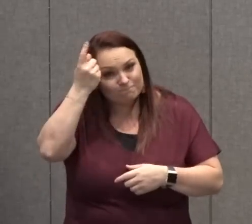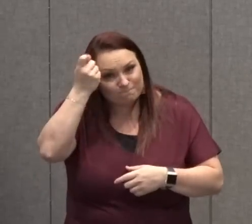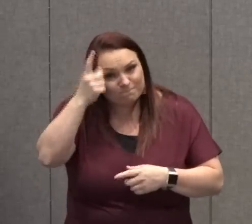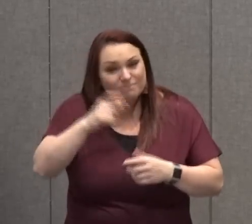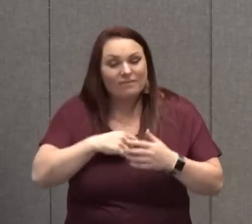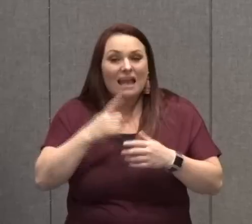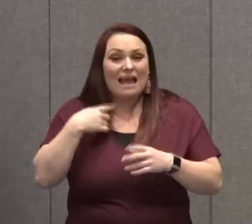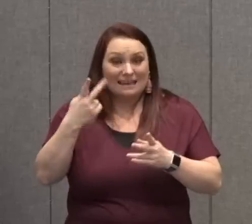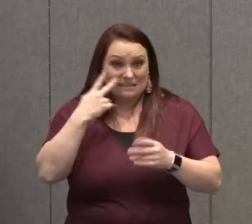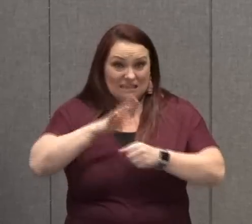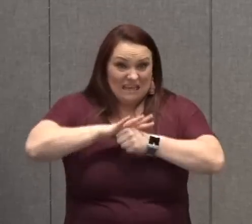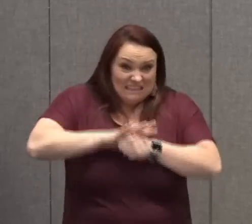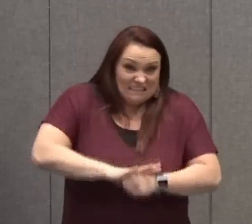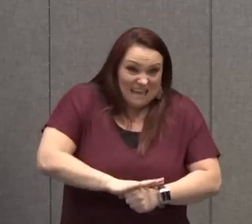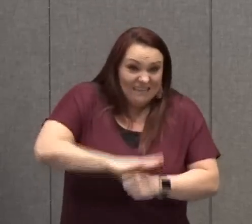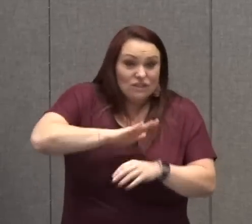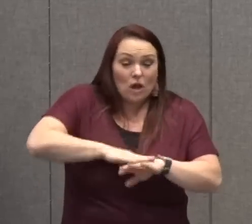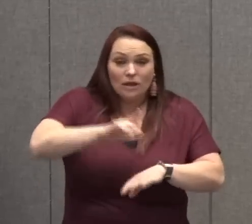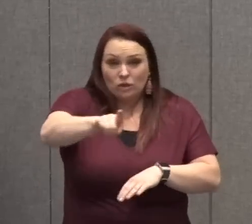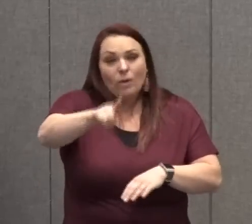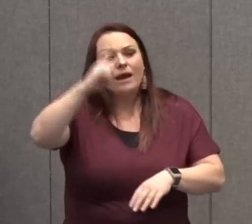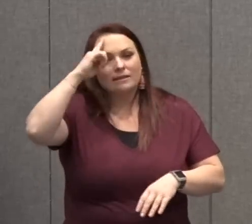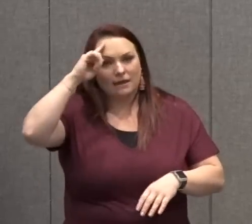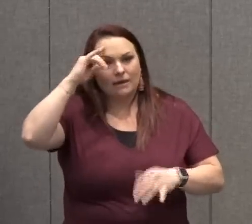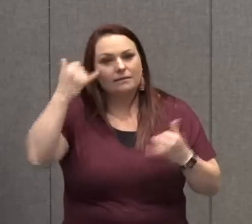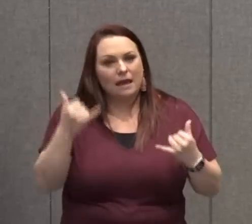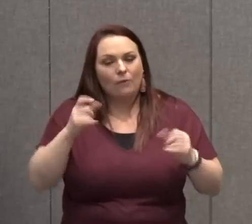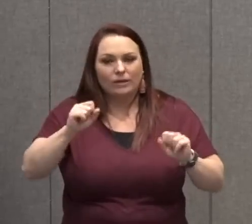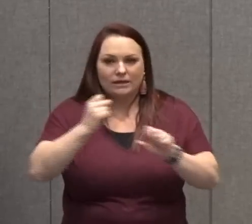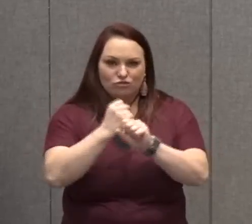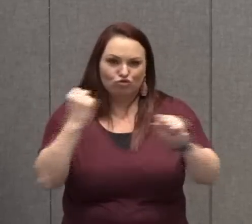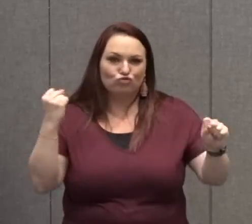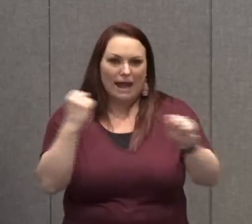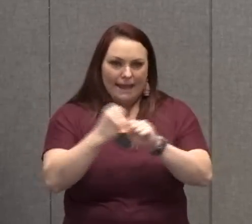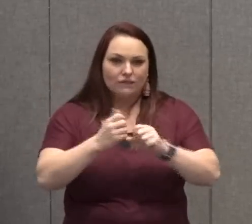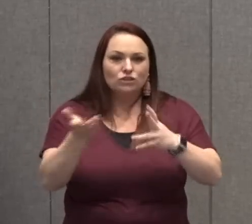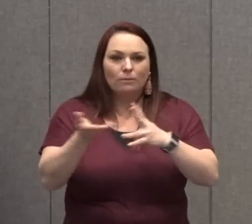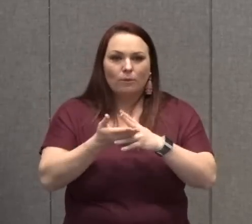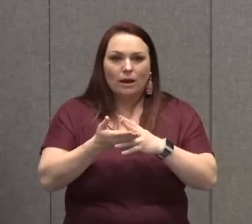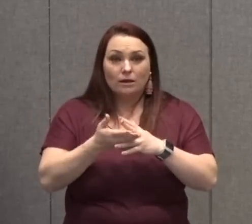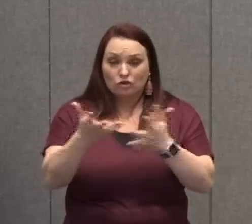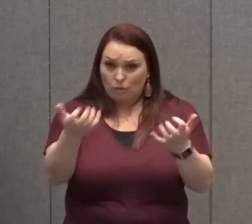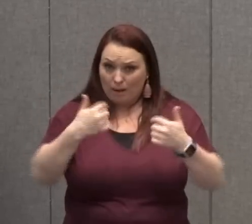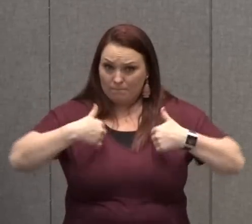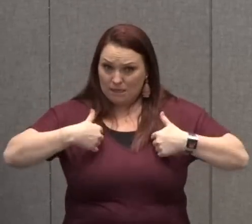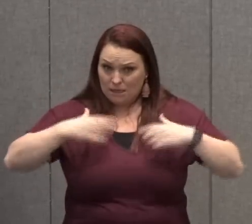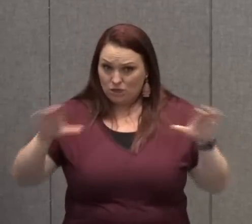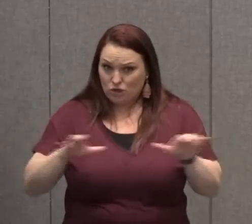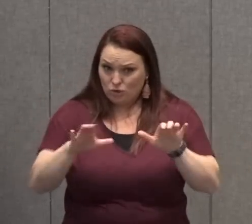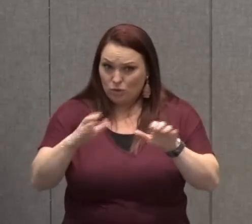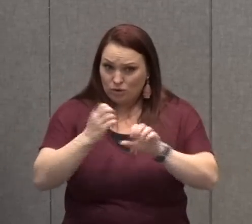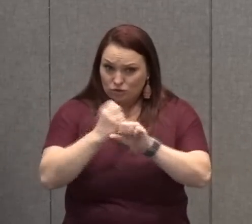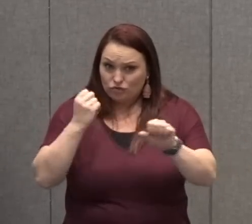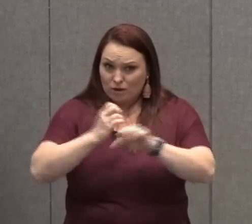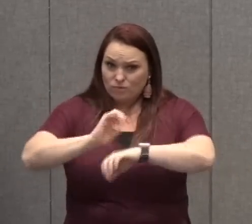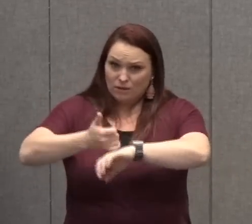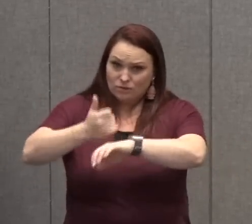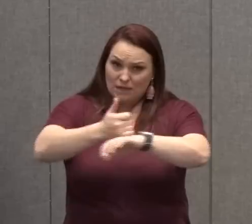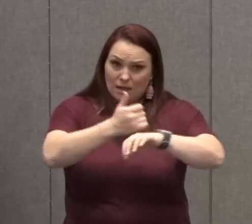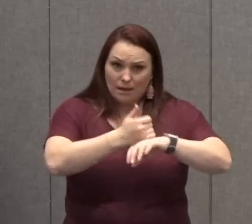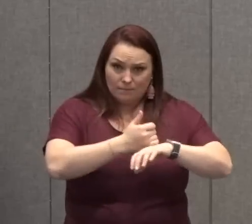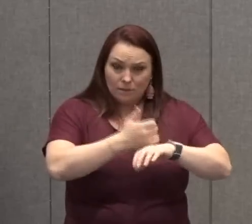see the tenseness on you guys thank you I think I think we need a stretch break do you want me to do some stretching while you guys set up